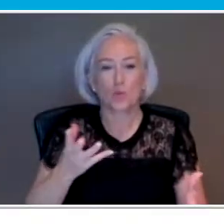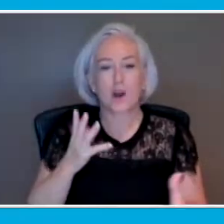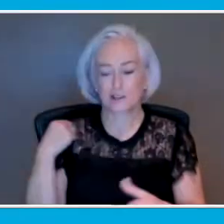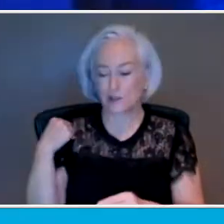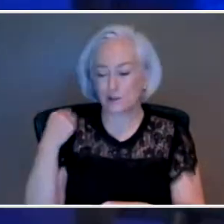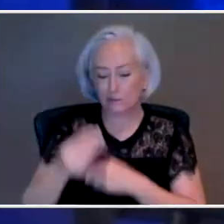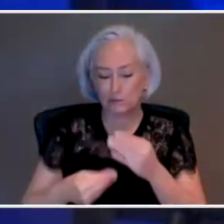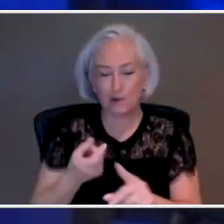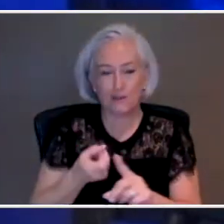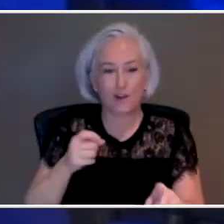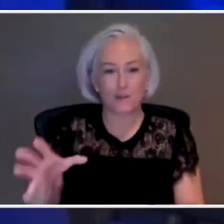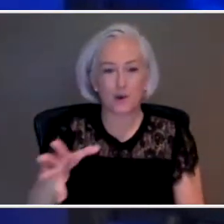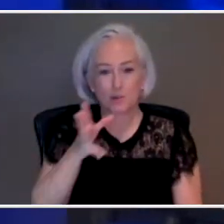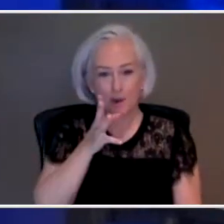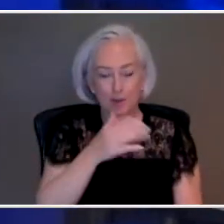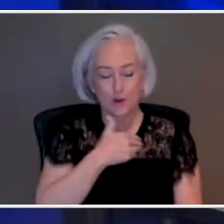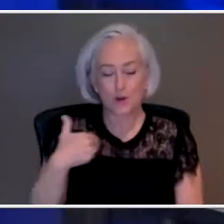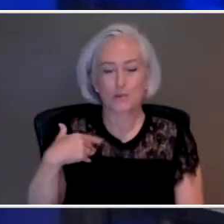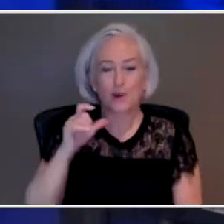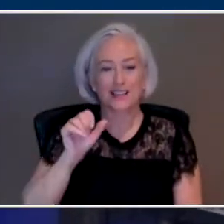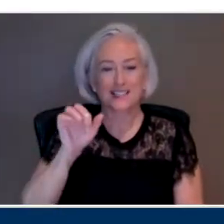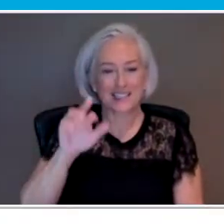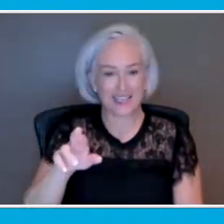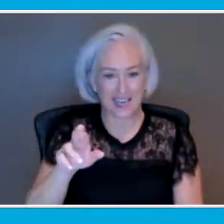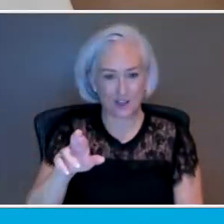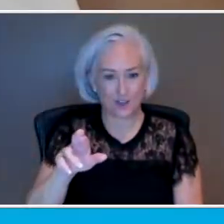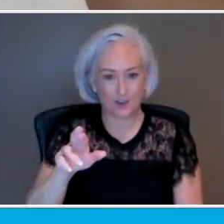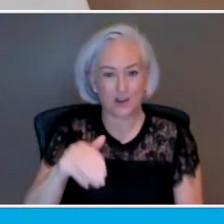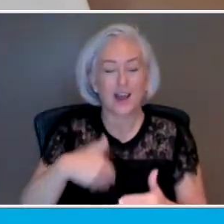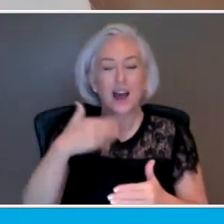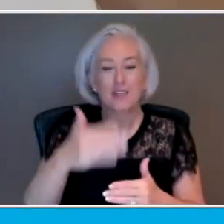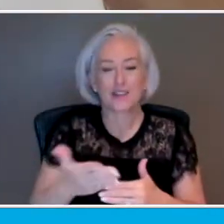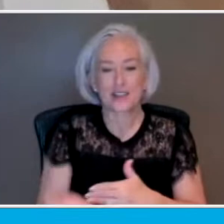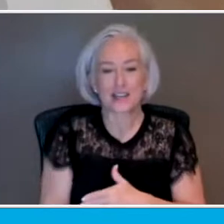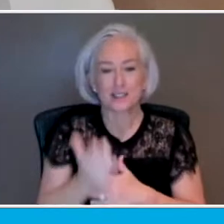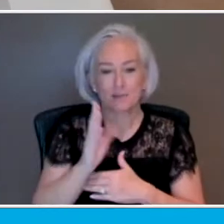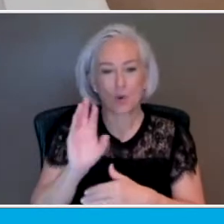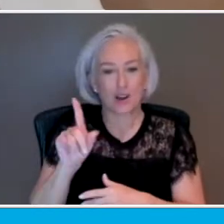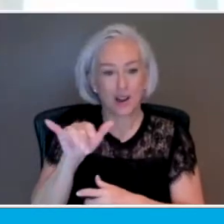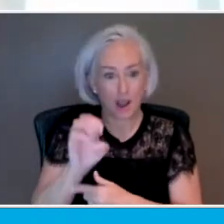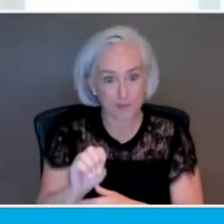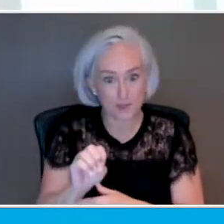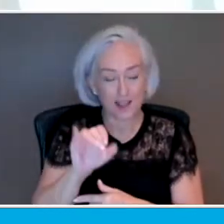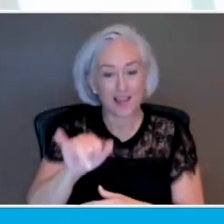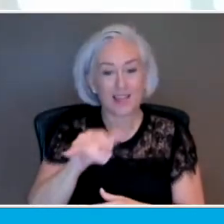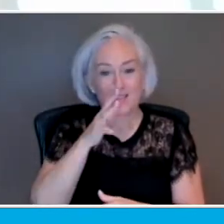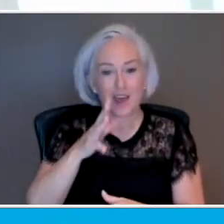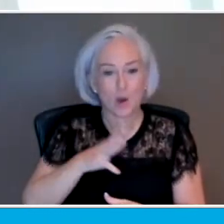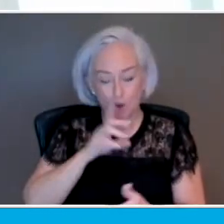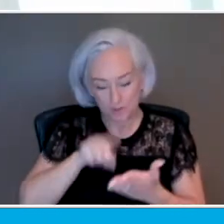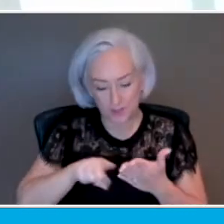cancer. I'm Jessica Lovell on the next Morning Medical Update. This woman got checked early because her mom